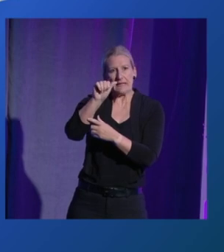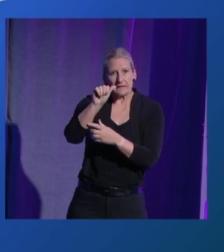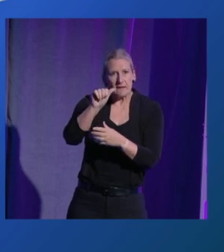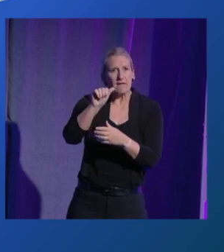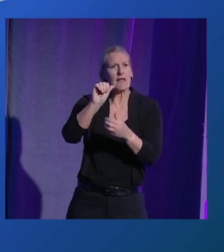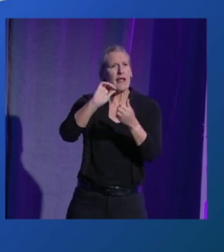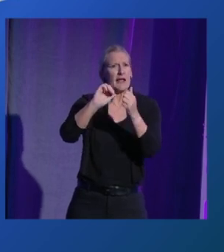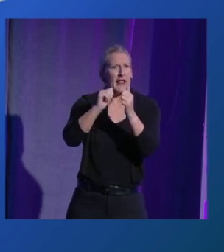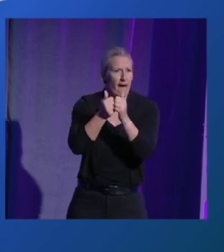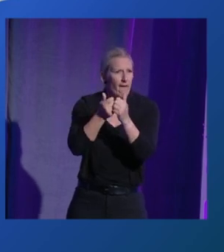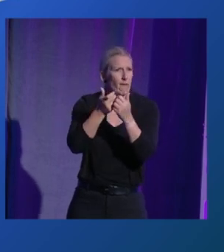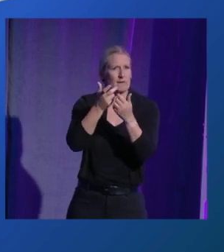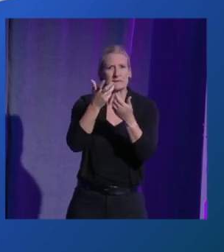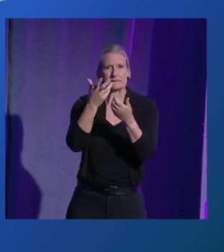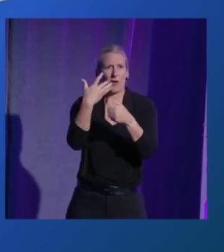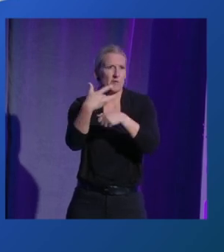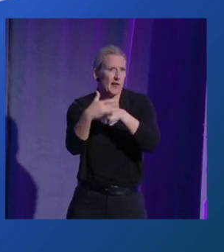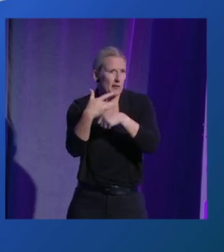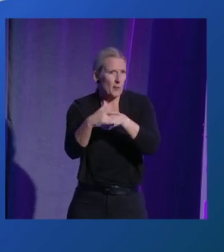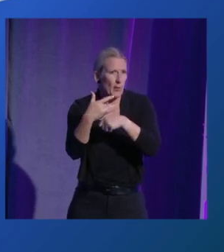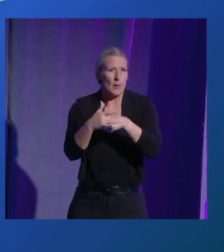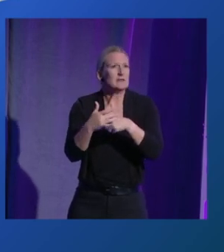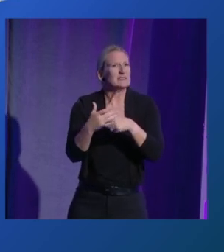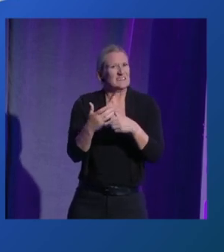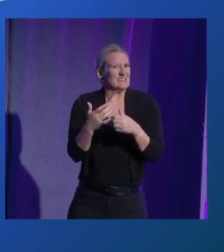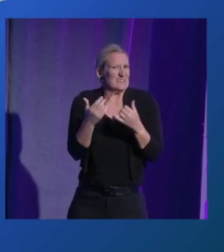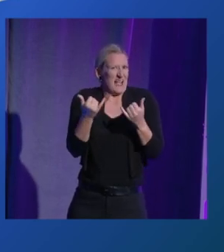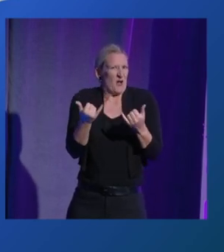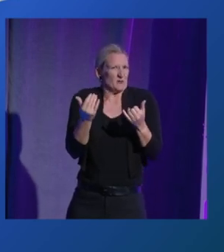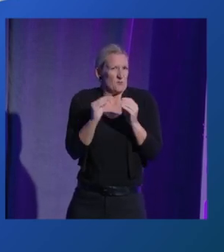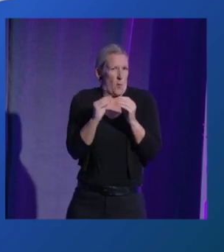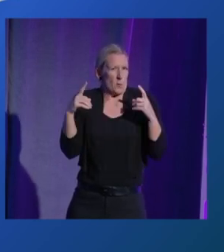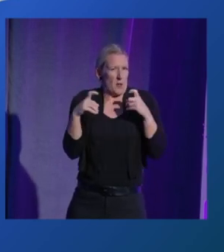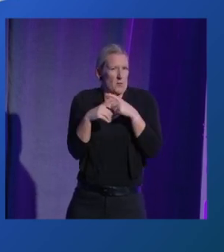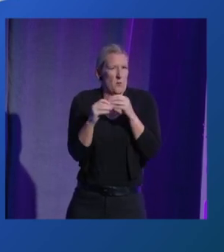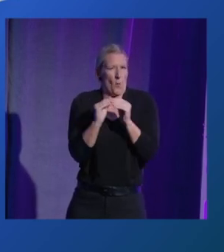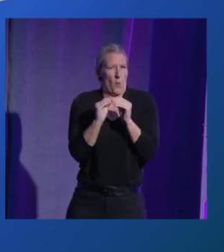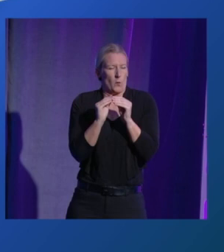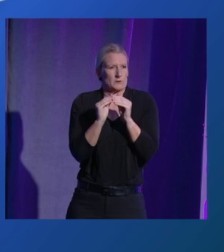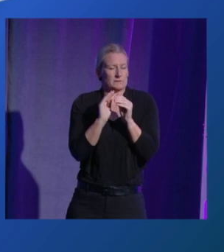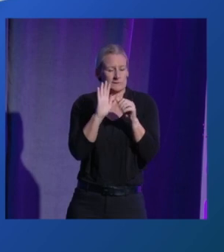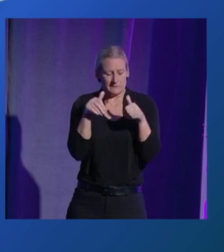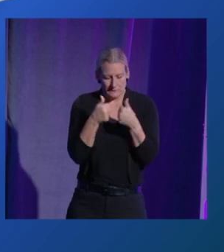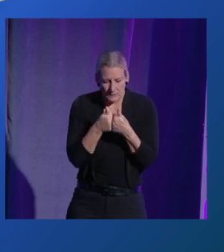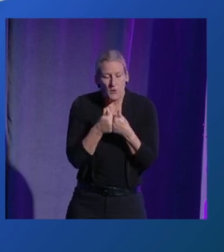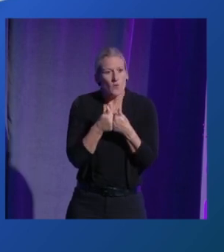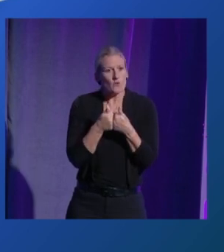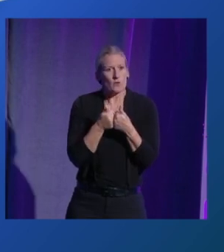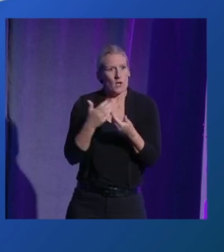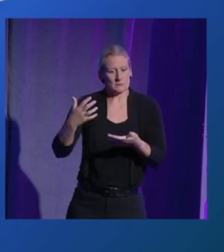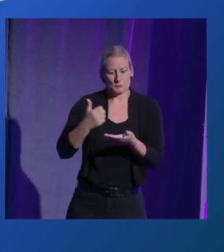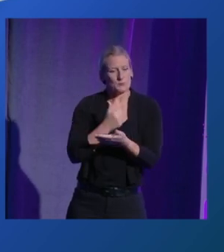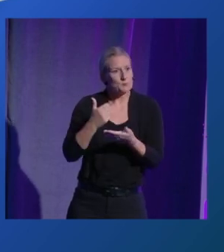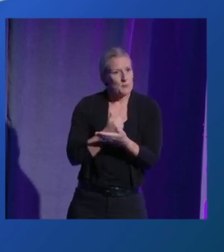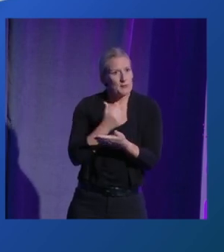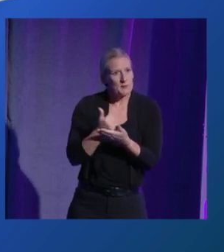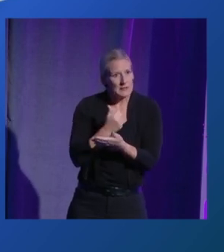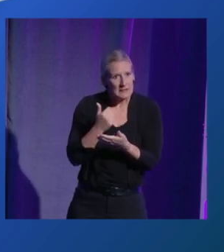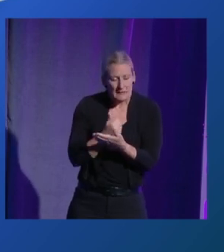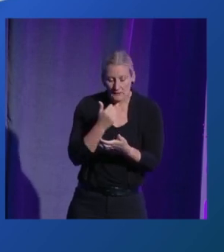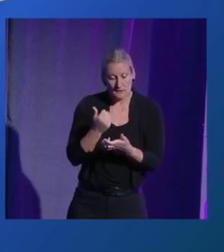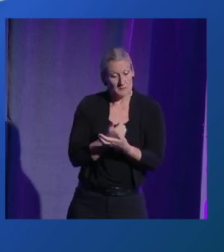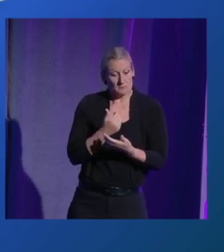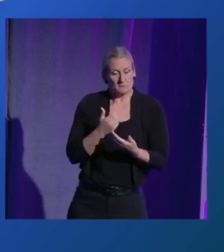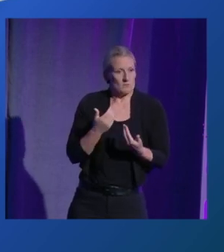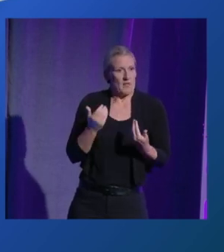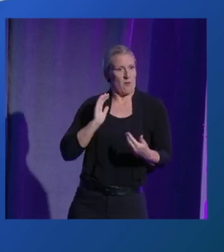made it harder and harder for firms like bungi to you know uh continue to make money as a as a Trader of uh of AD Commodities but